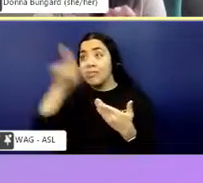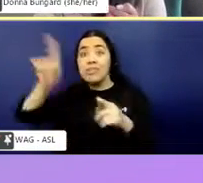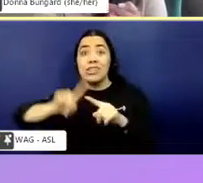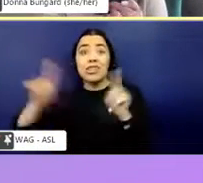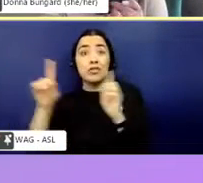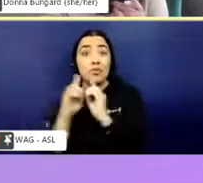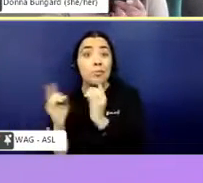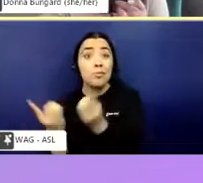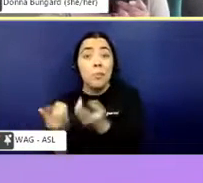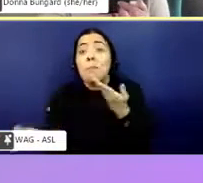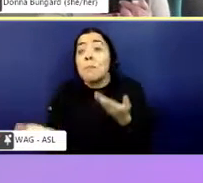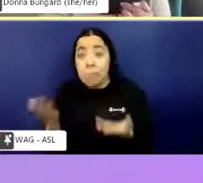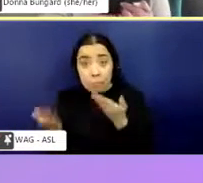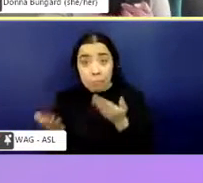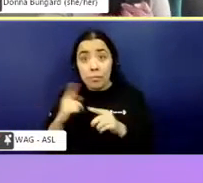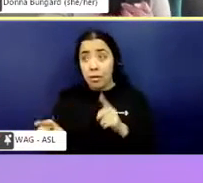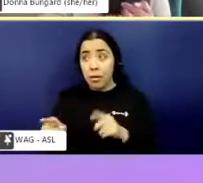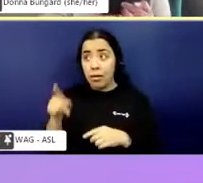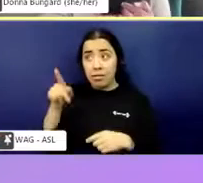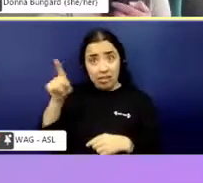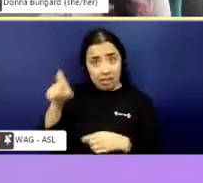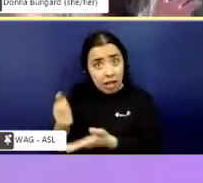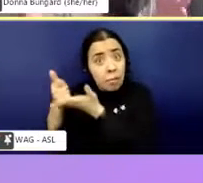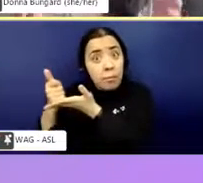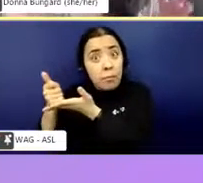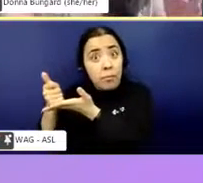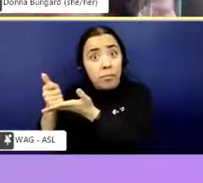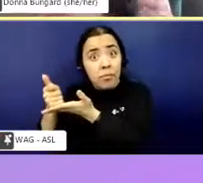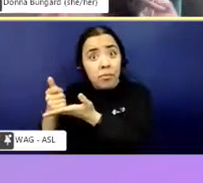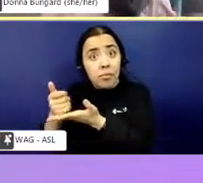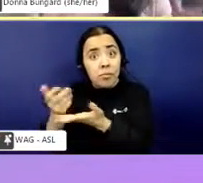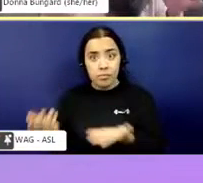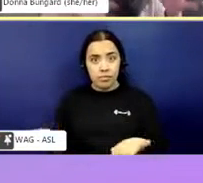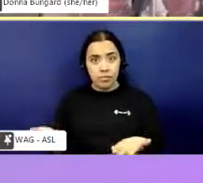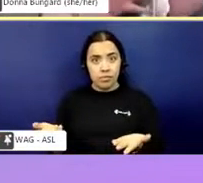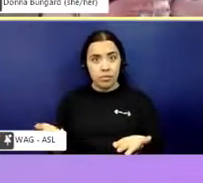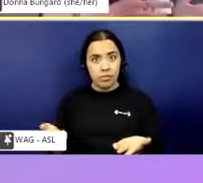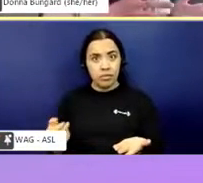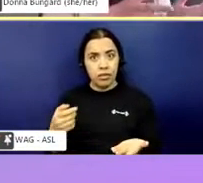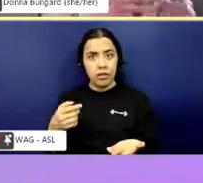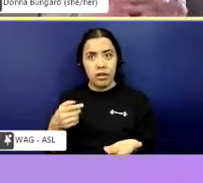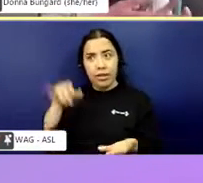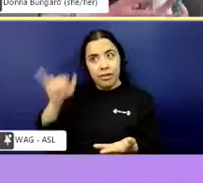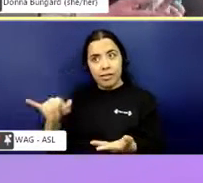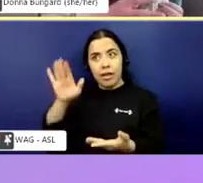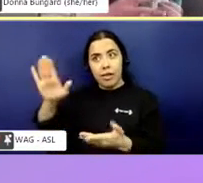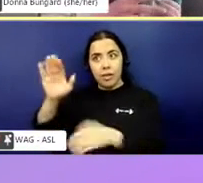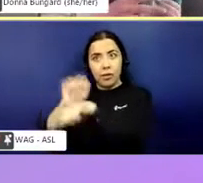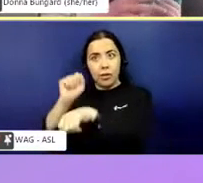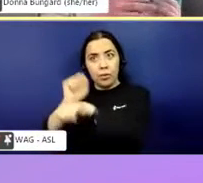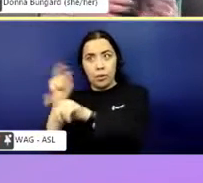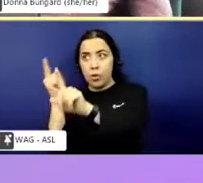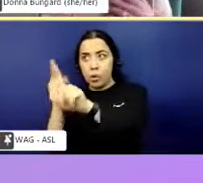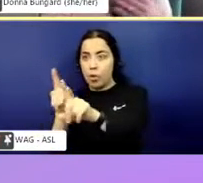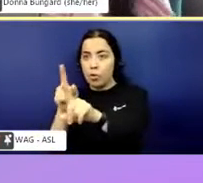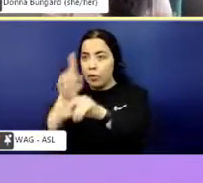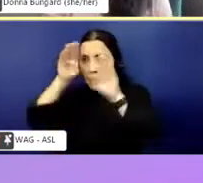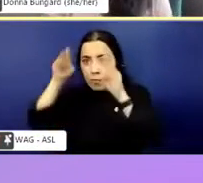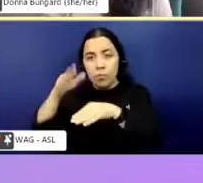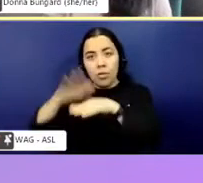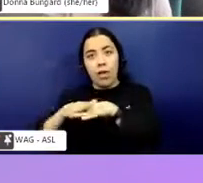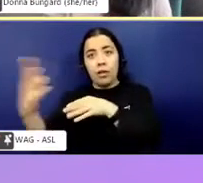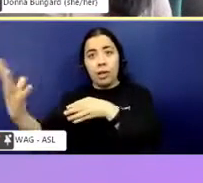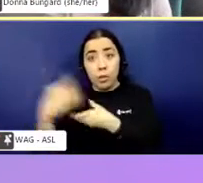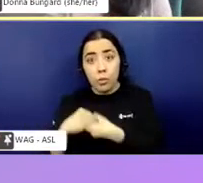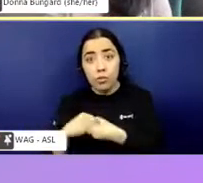department, but do they need a hand? Is this something that's going to be inclusion focused that they're working on that you can